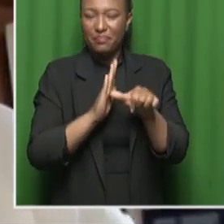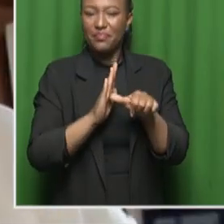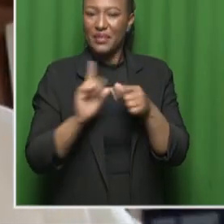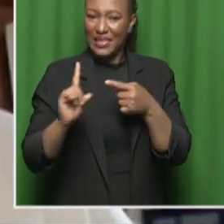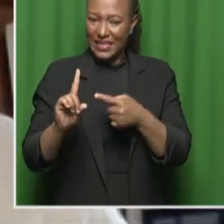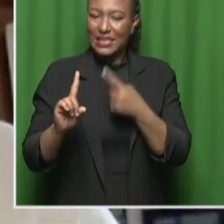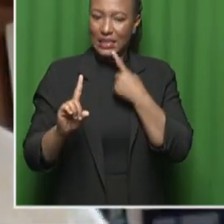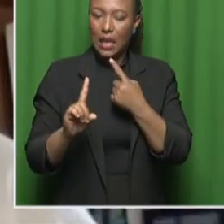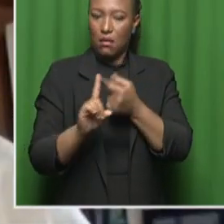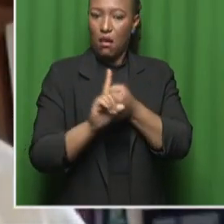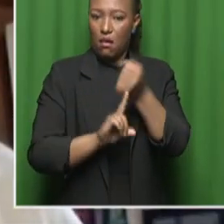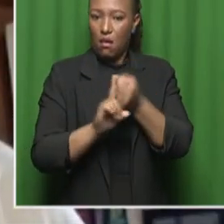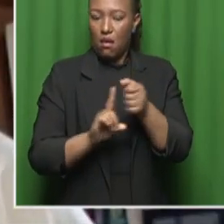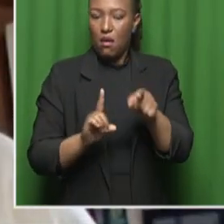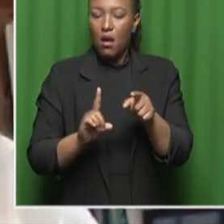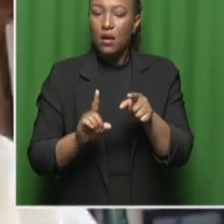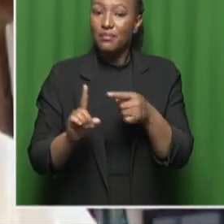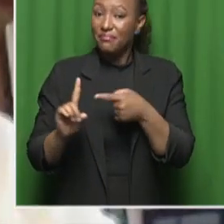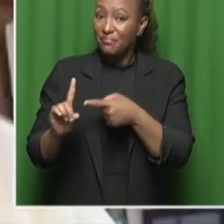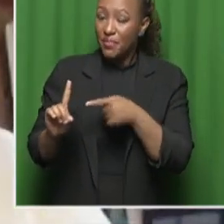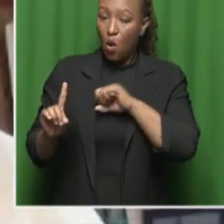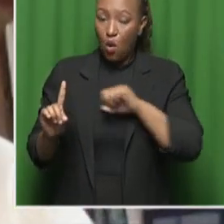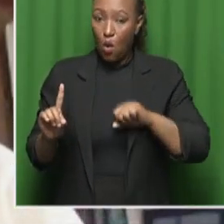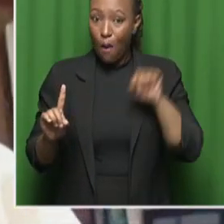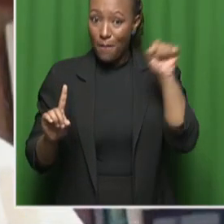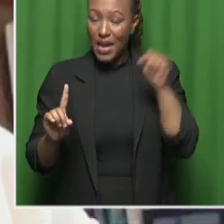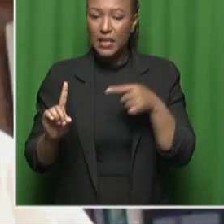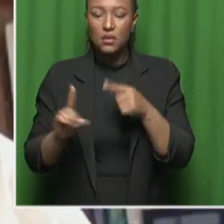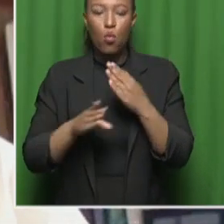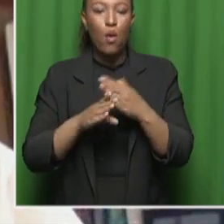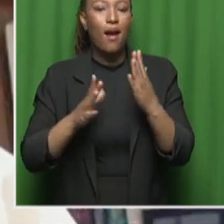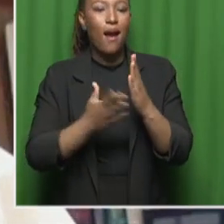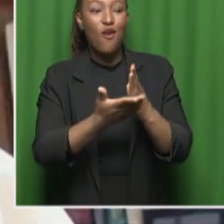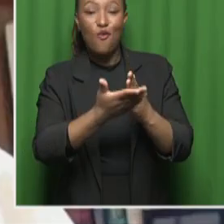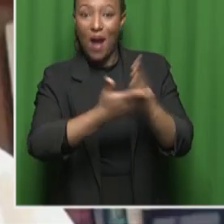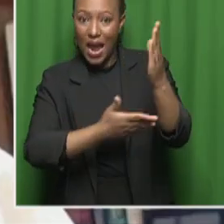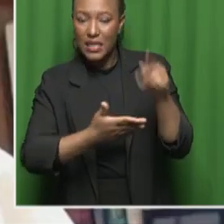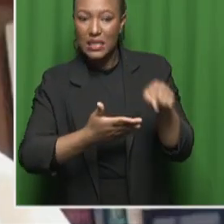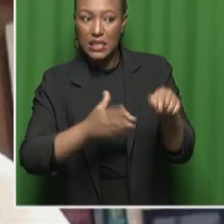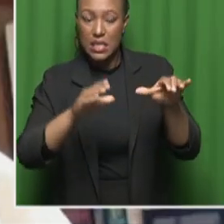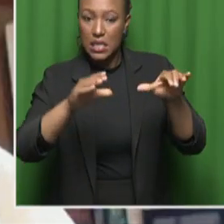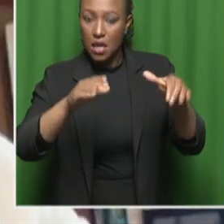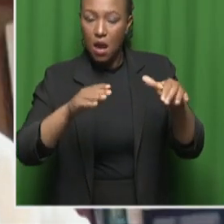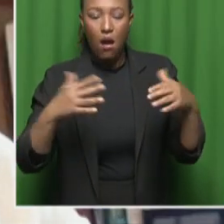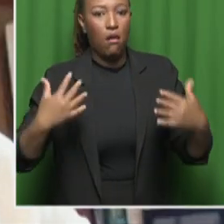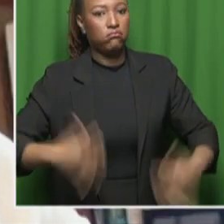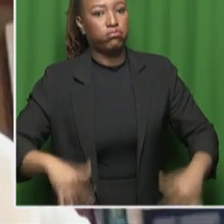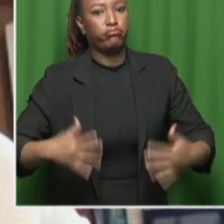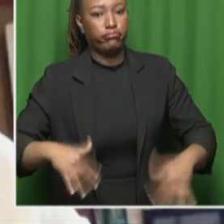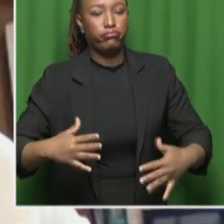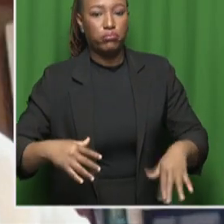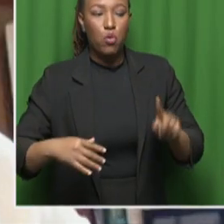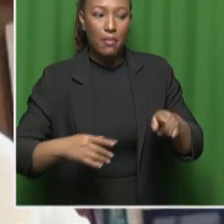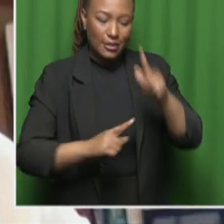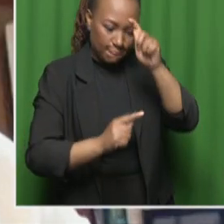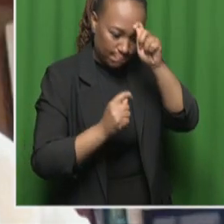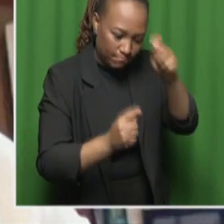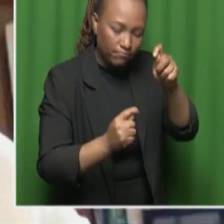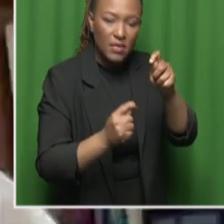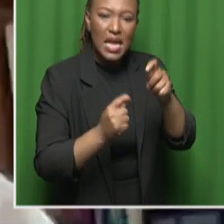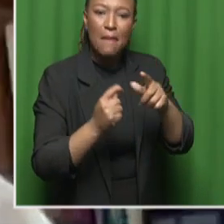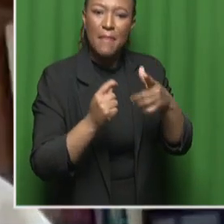was a comrade who wanted to ensure that workers' rights are being recognized in our constitution and are being